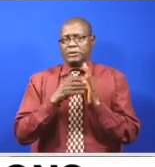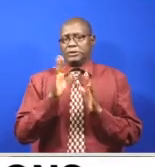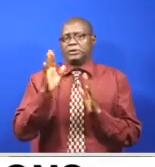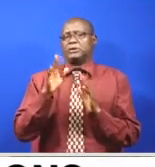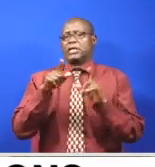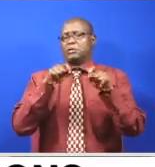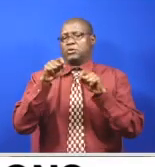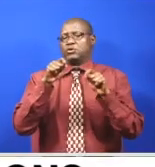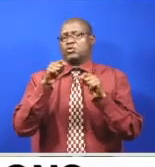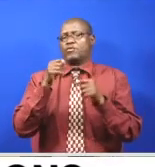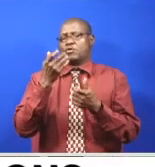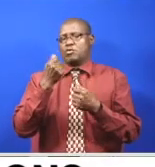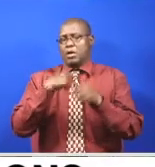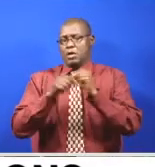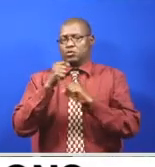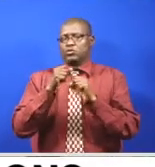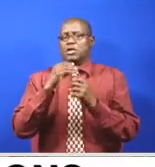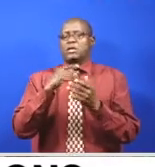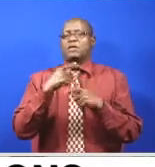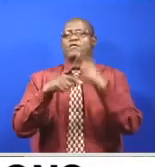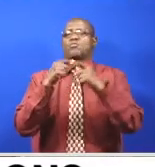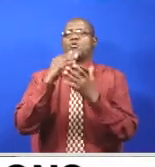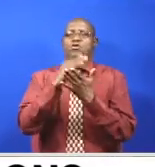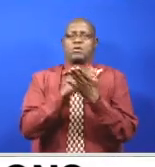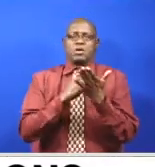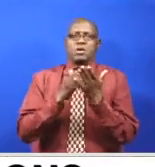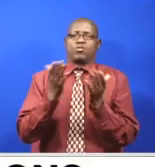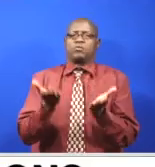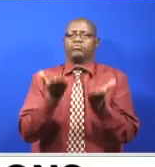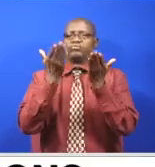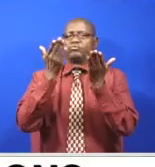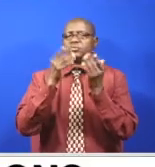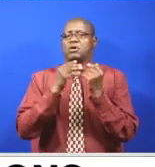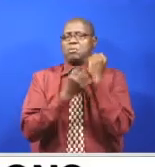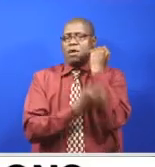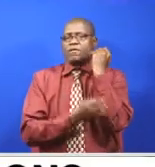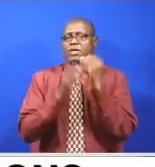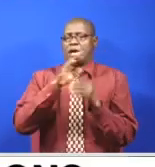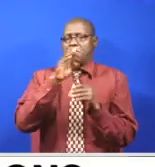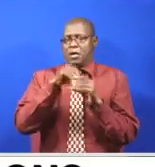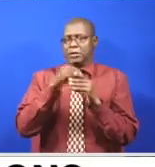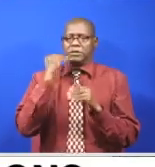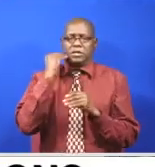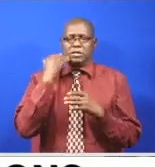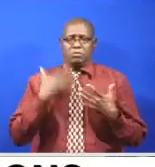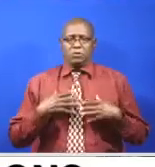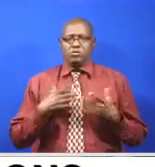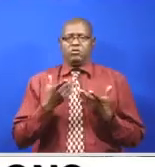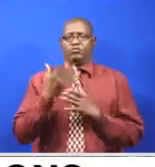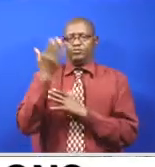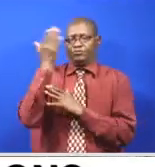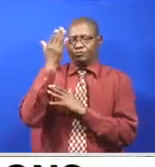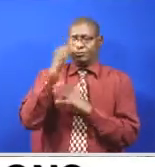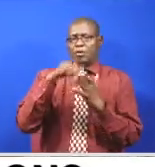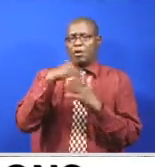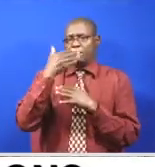from initiating development programs that will help alleviate poverty amongst Siaya residents. Addressing the occasion after reading